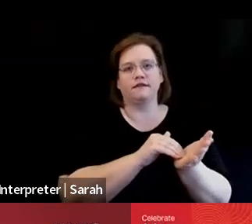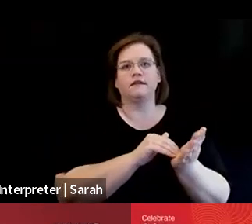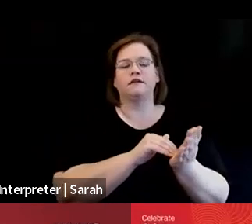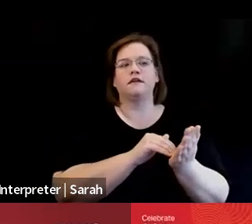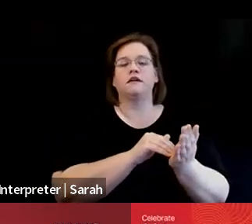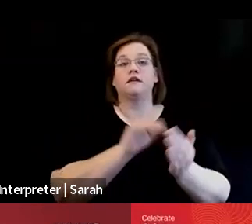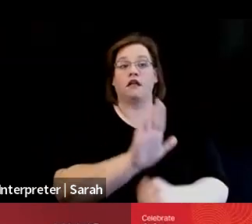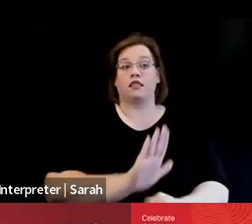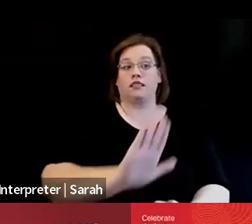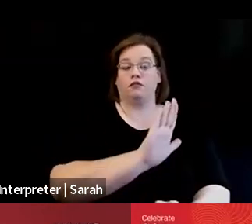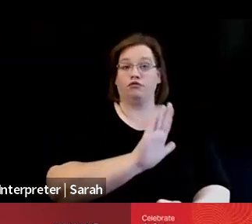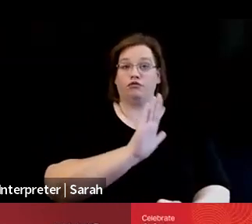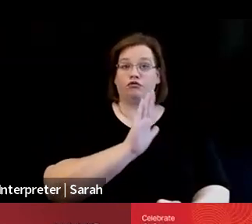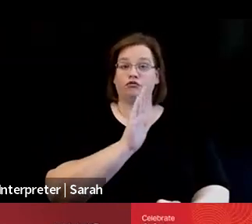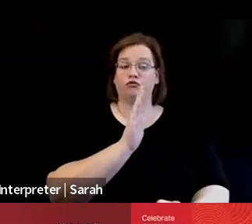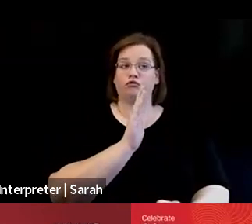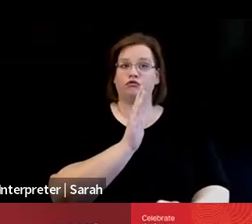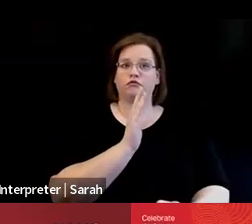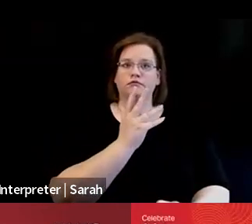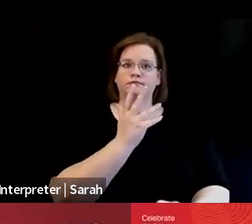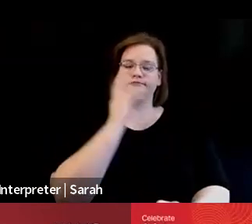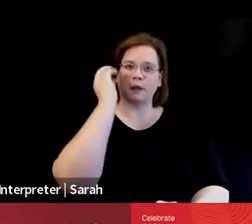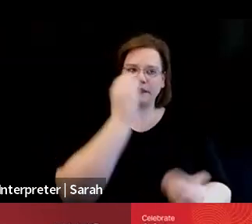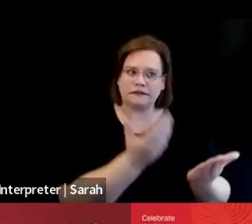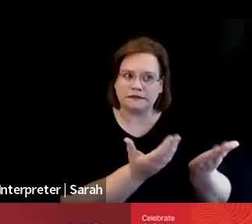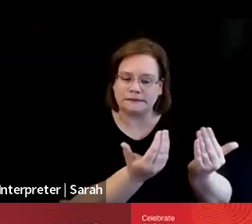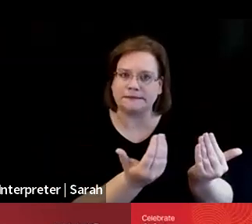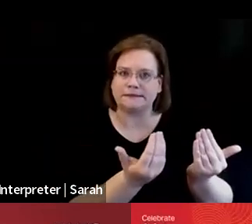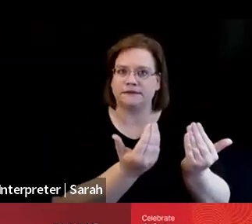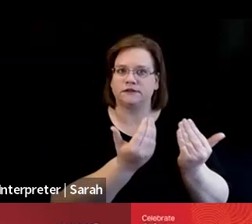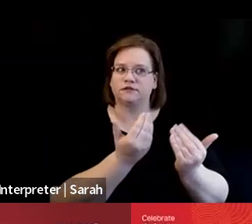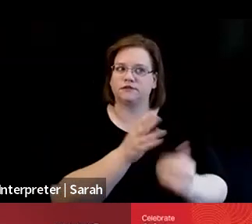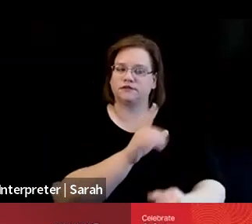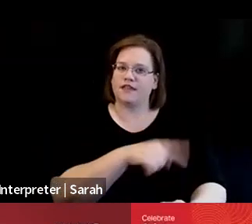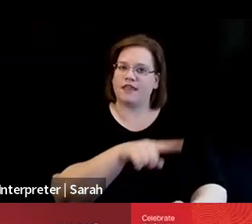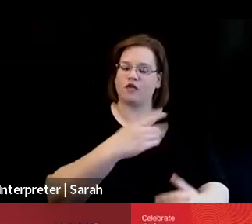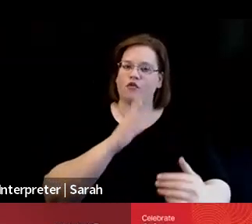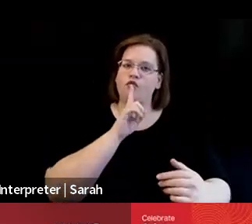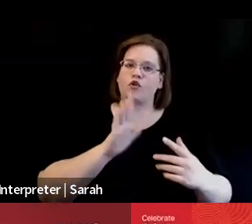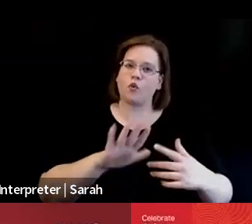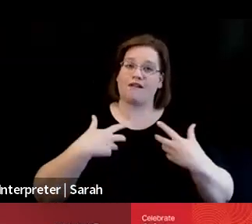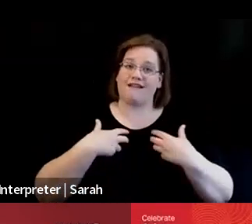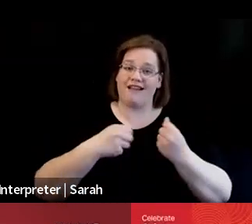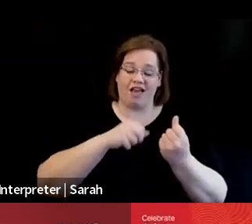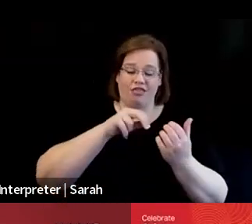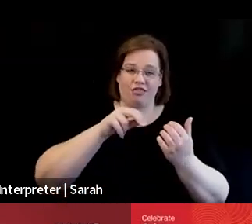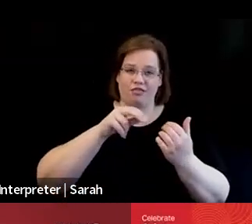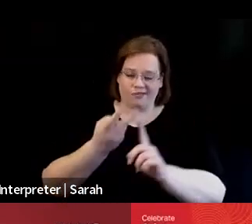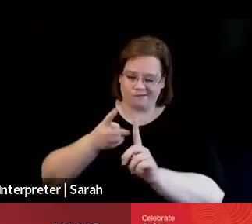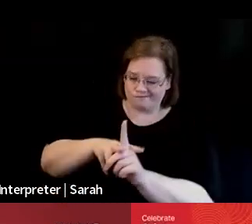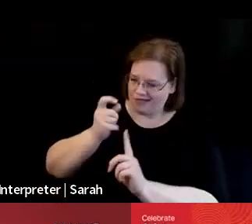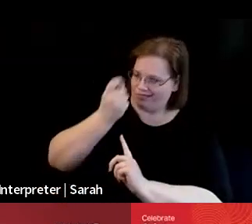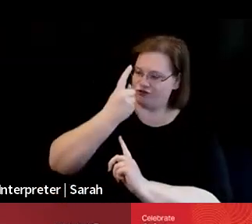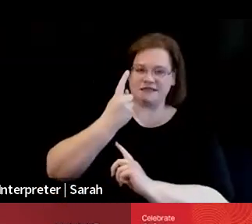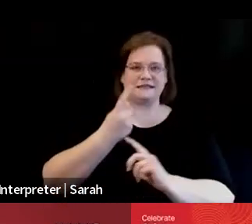the table. They are your language experts, and they are to some extent, your health literacy experts. If